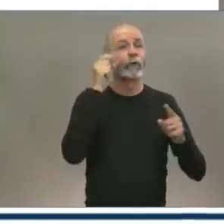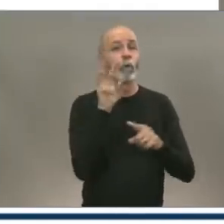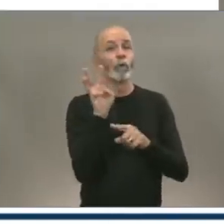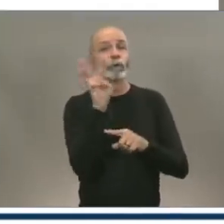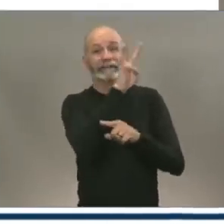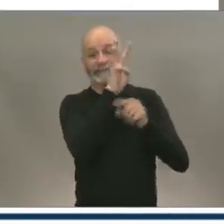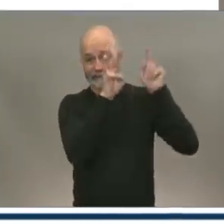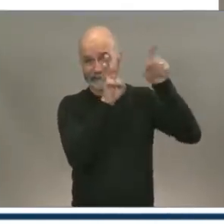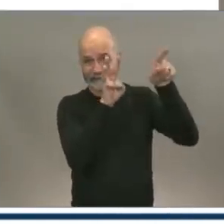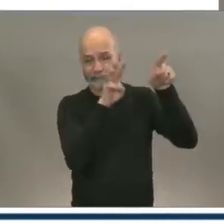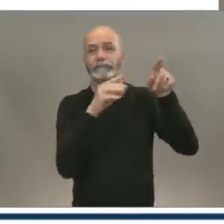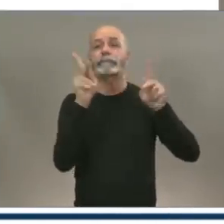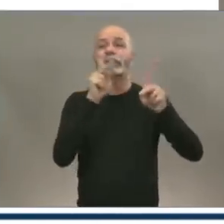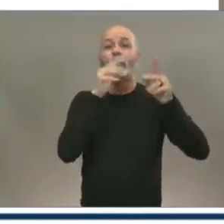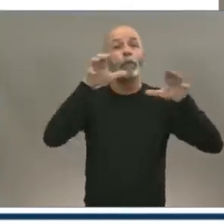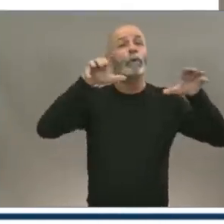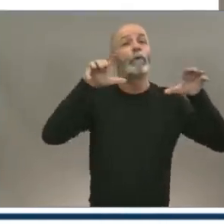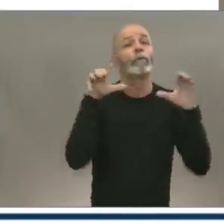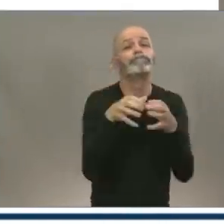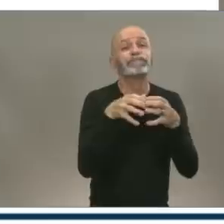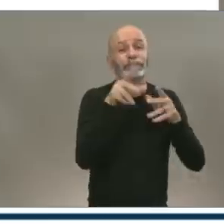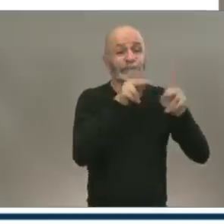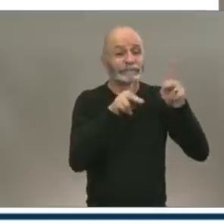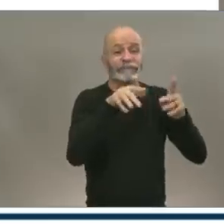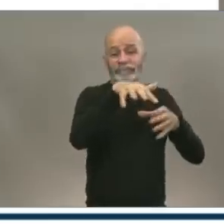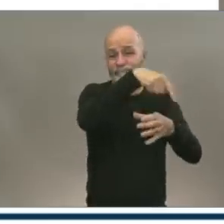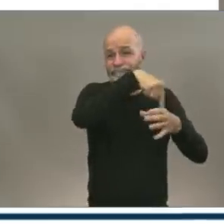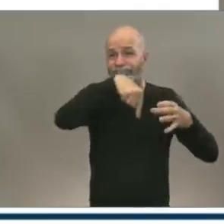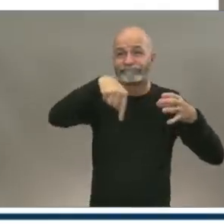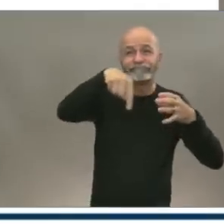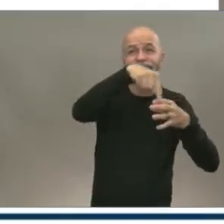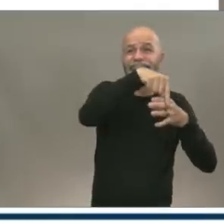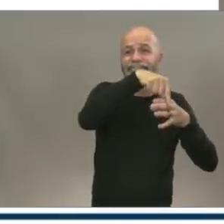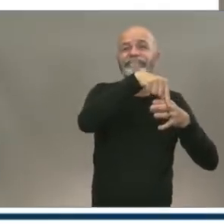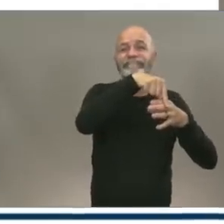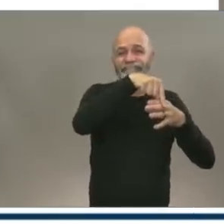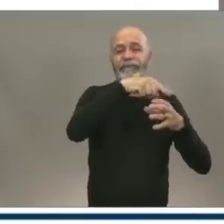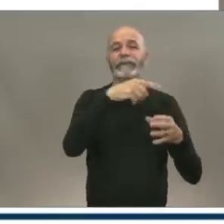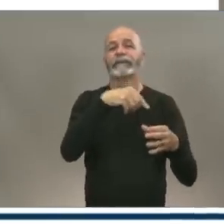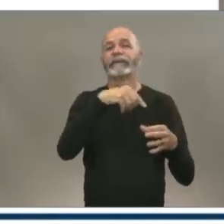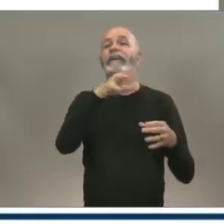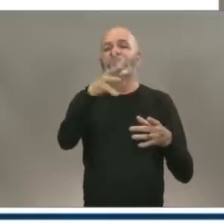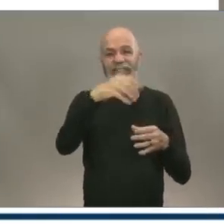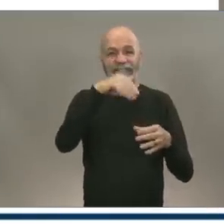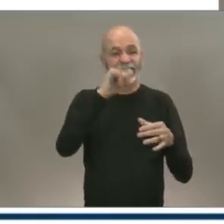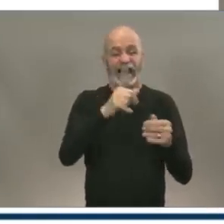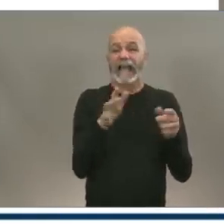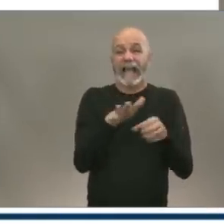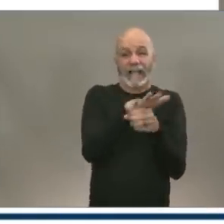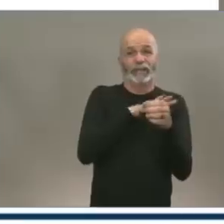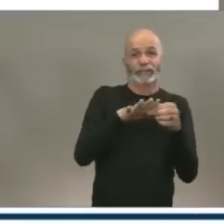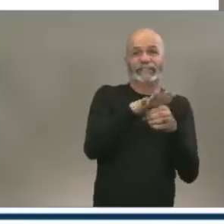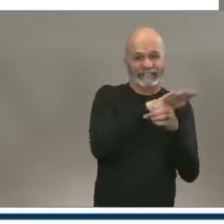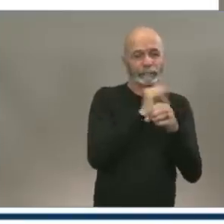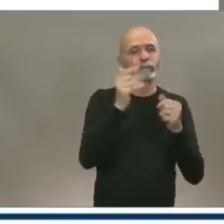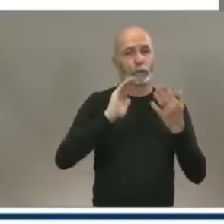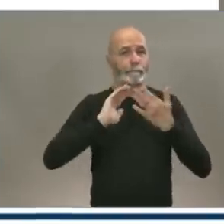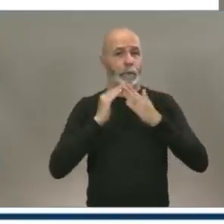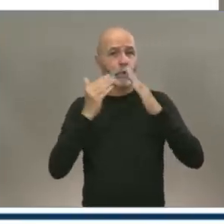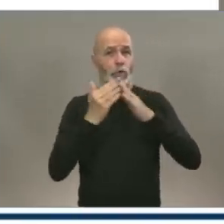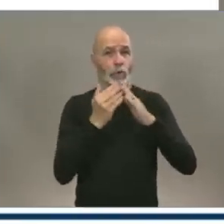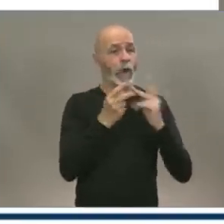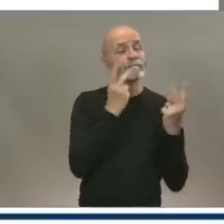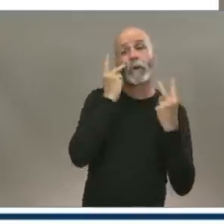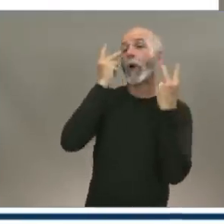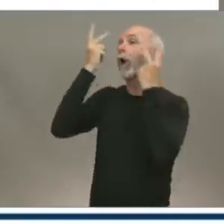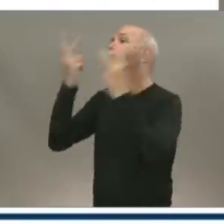who attended the gathering or were in the home faith communities of people who went to that gathering, and